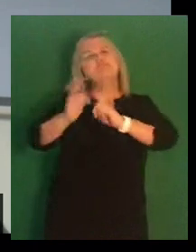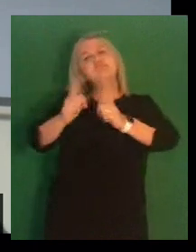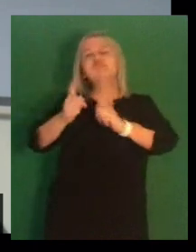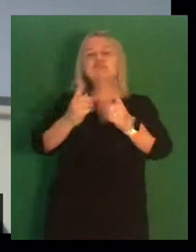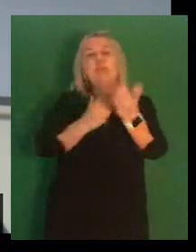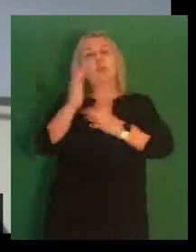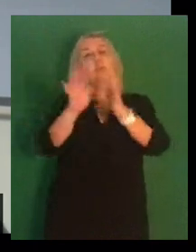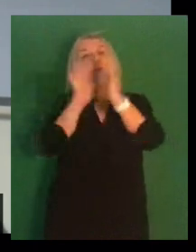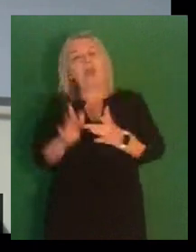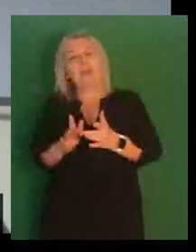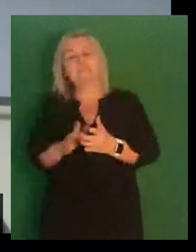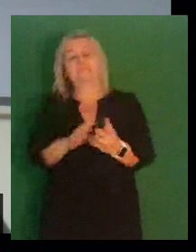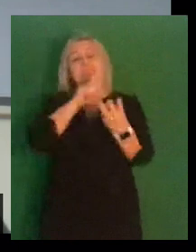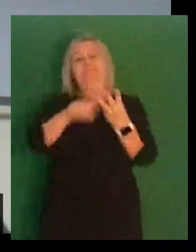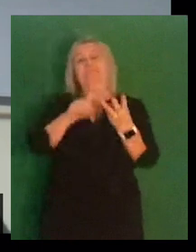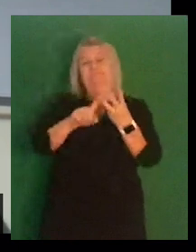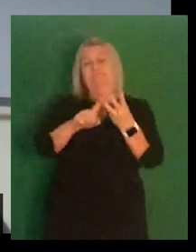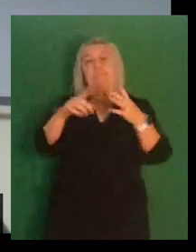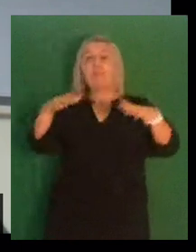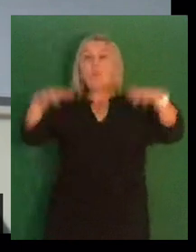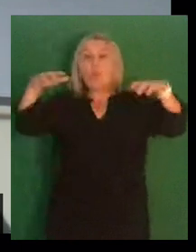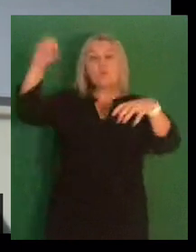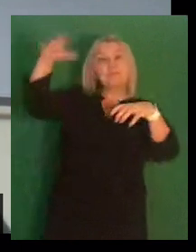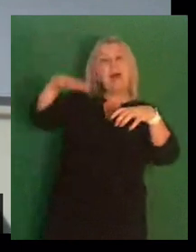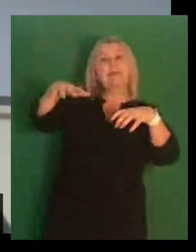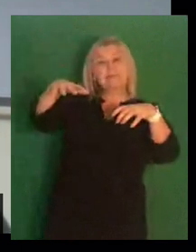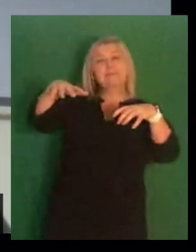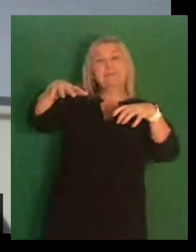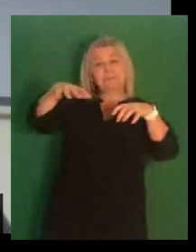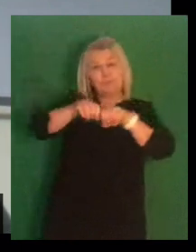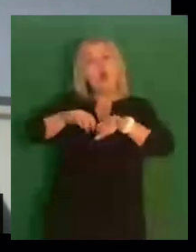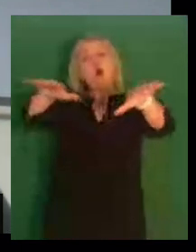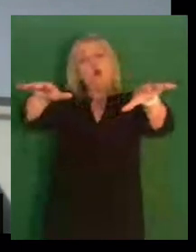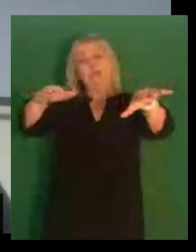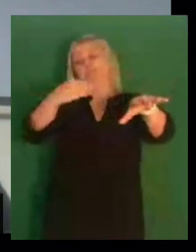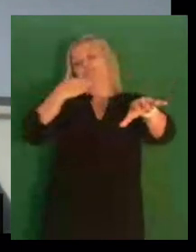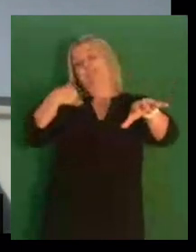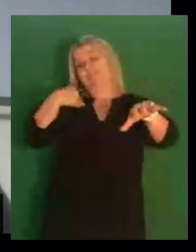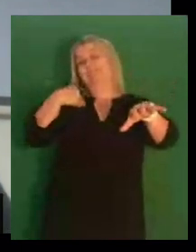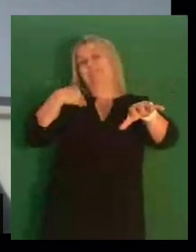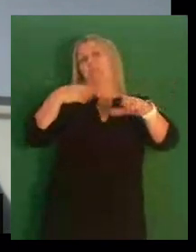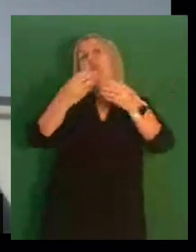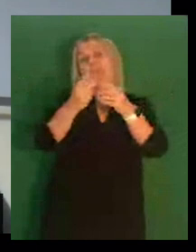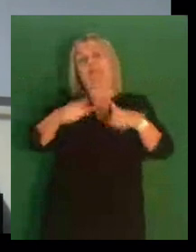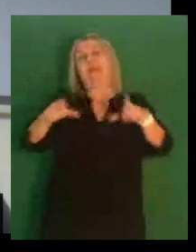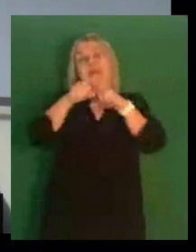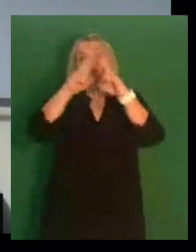called Ghostlight, which we've just launched with the Edinburgh International Festival, which really